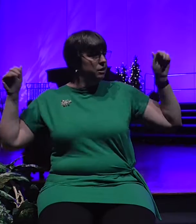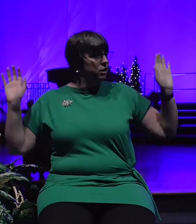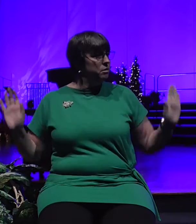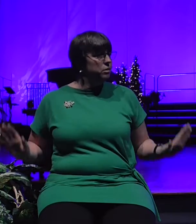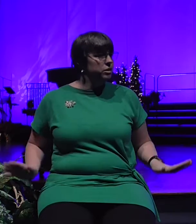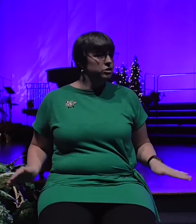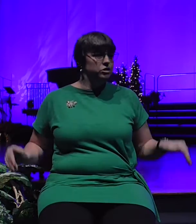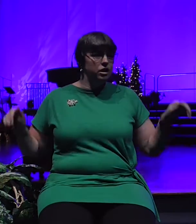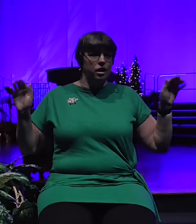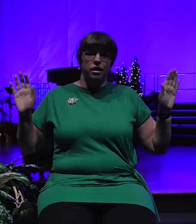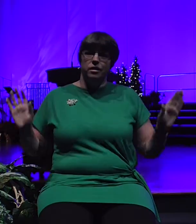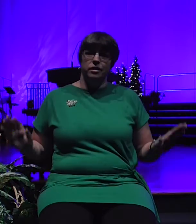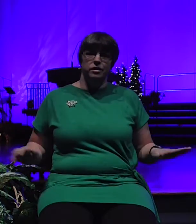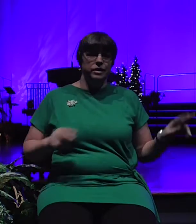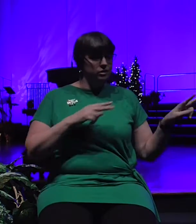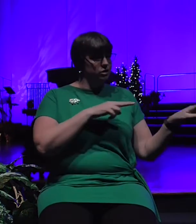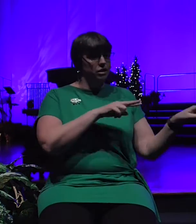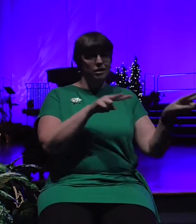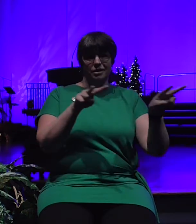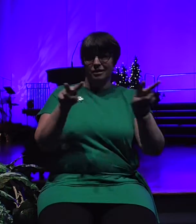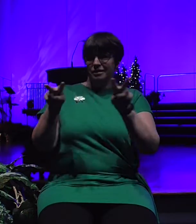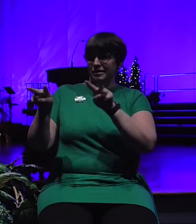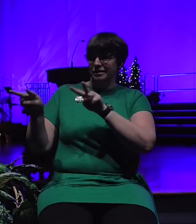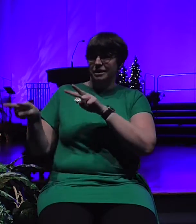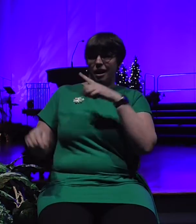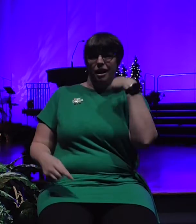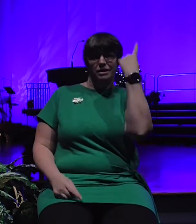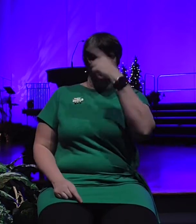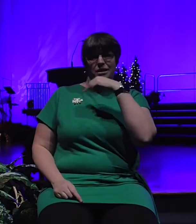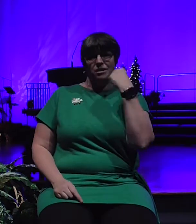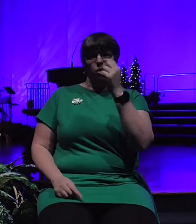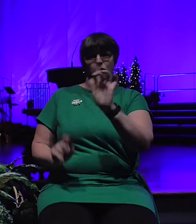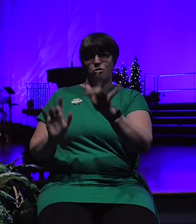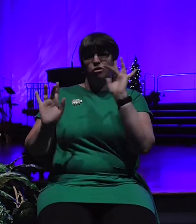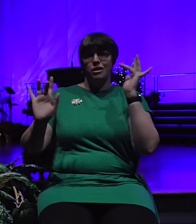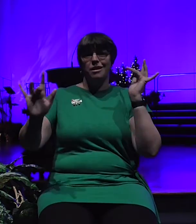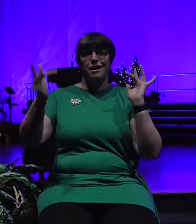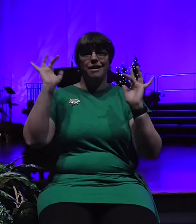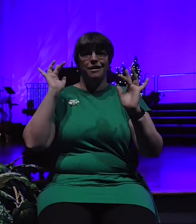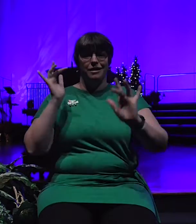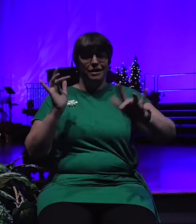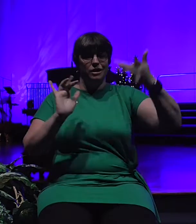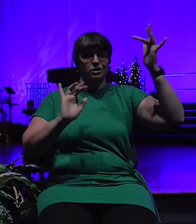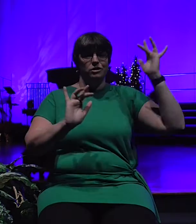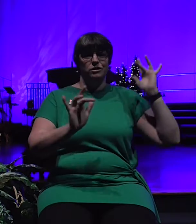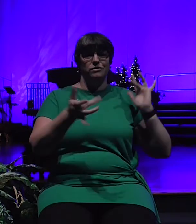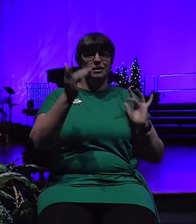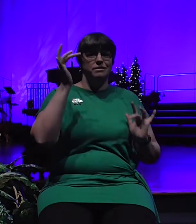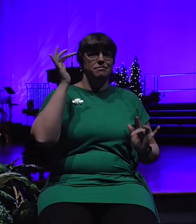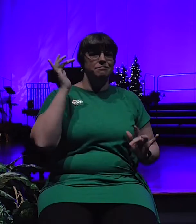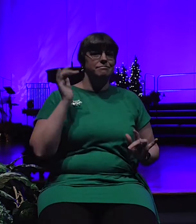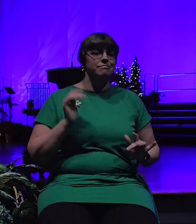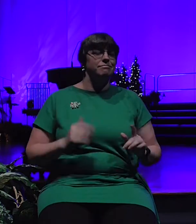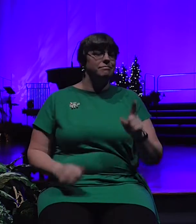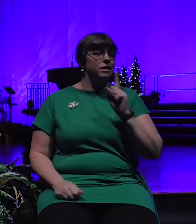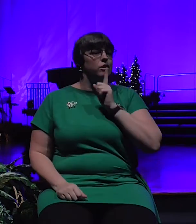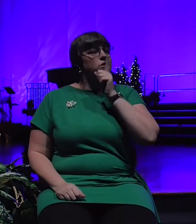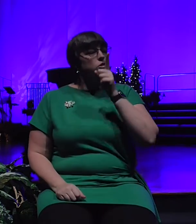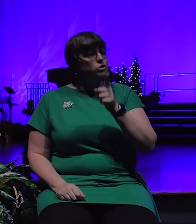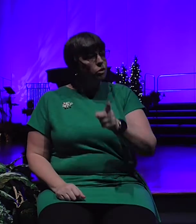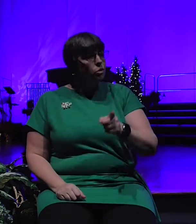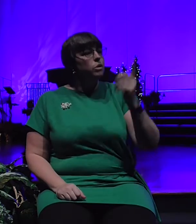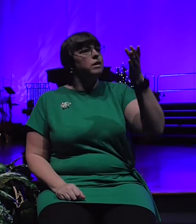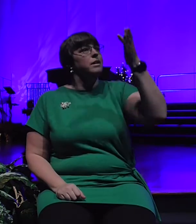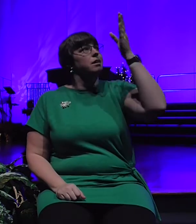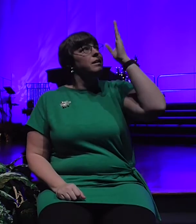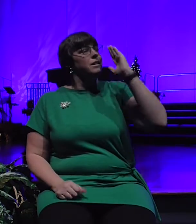I can hear the brush of angel wings. I see glory on each face.